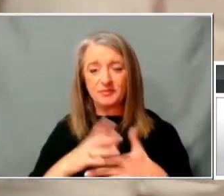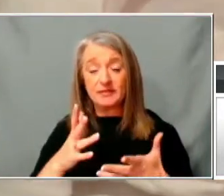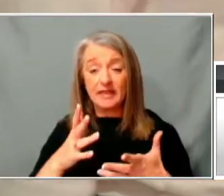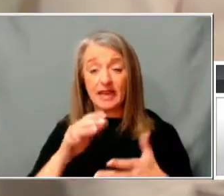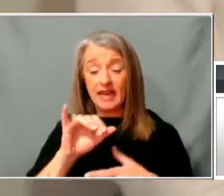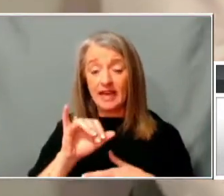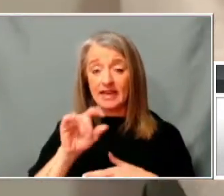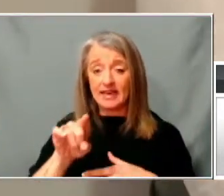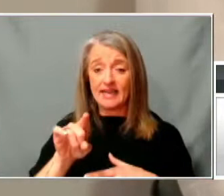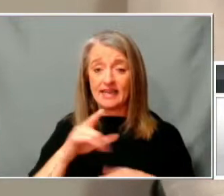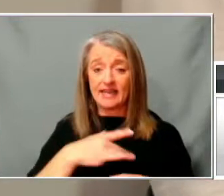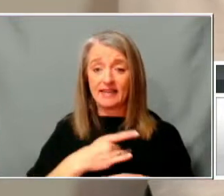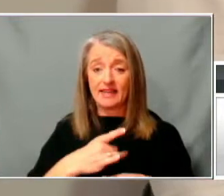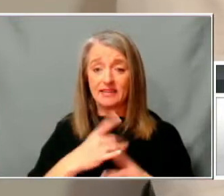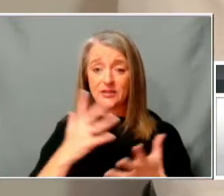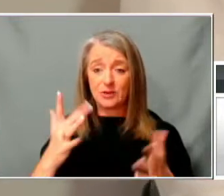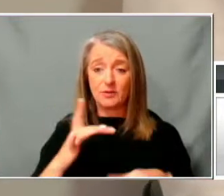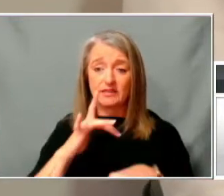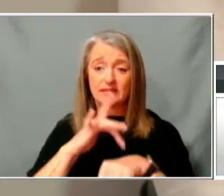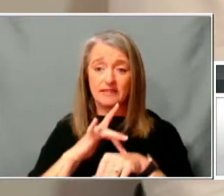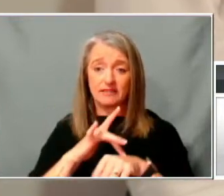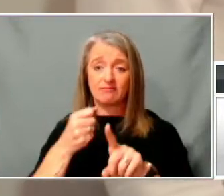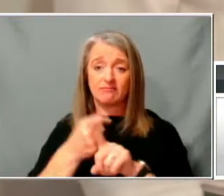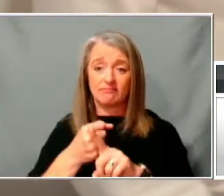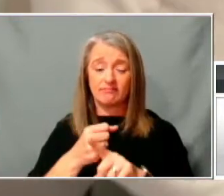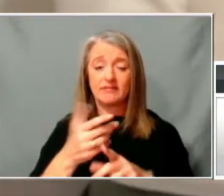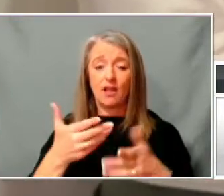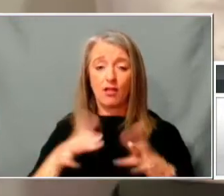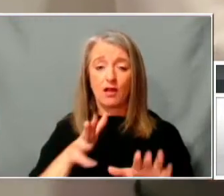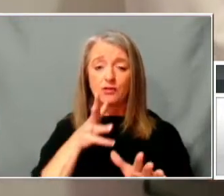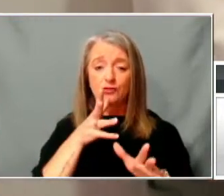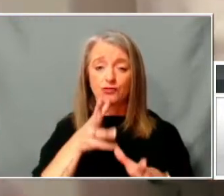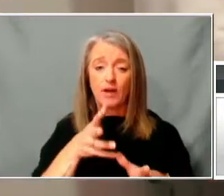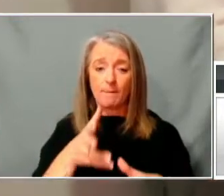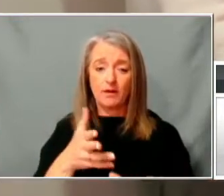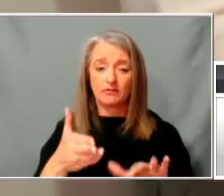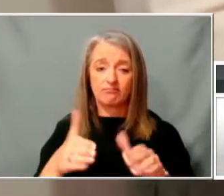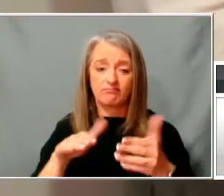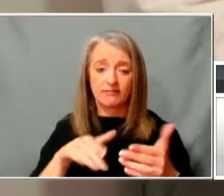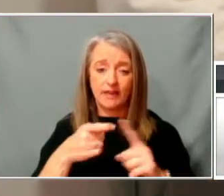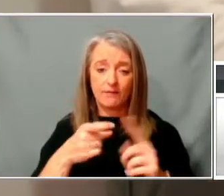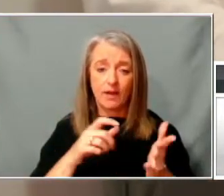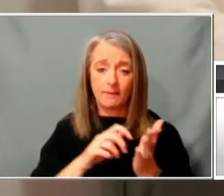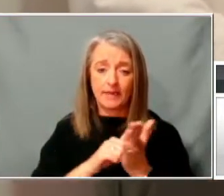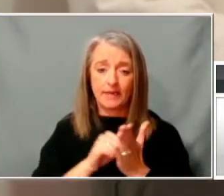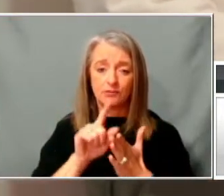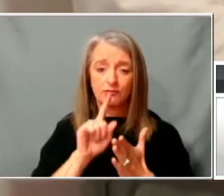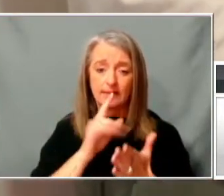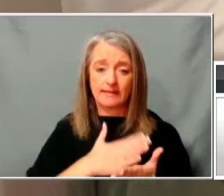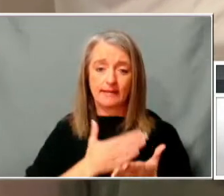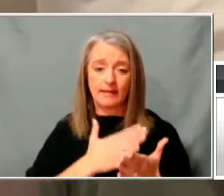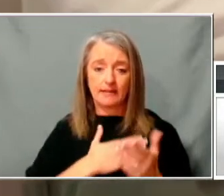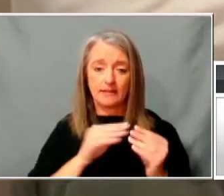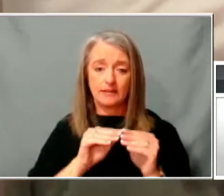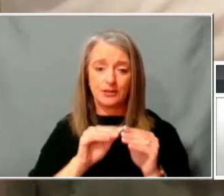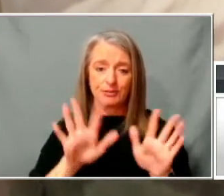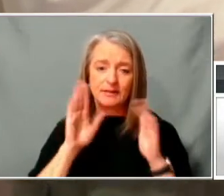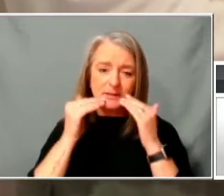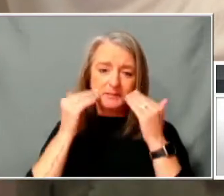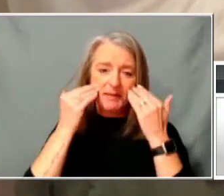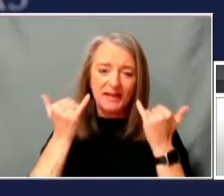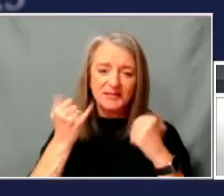so many, has also been touched by cancer. He lost his grandma to the disease, so he was really glad to be able to spread some smiles